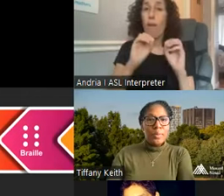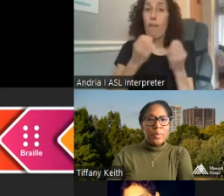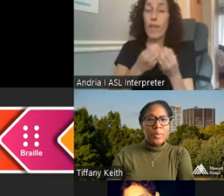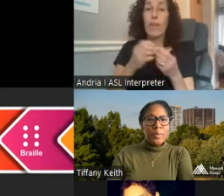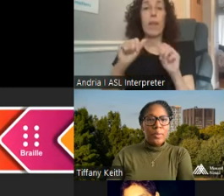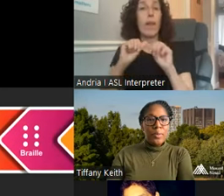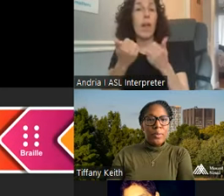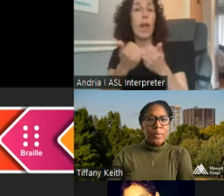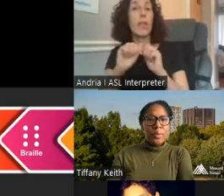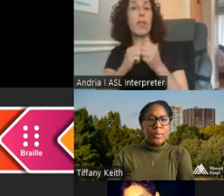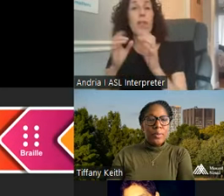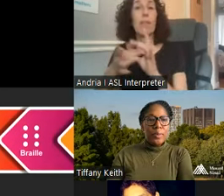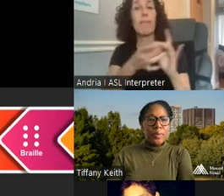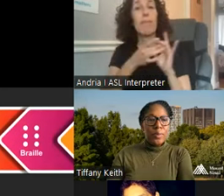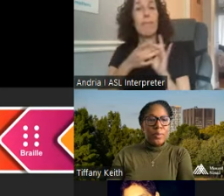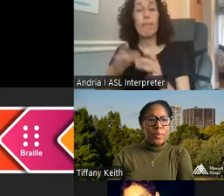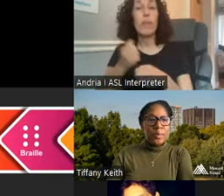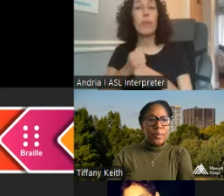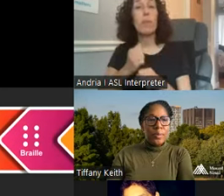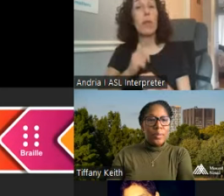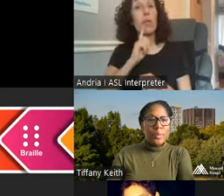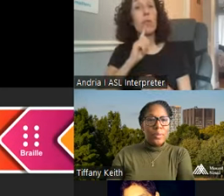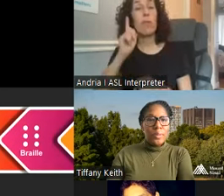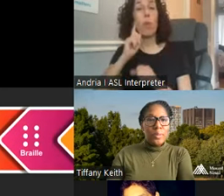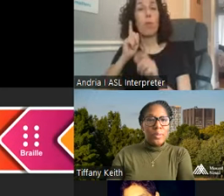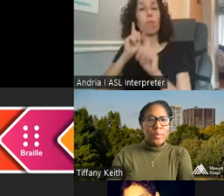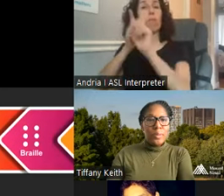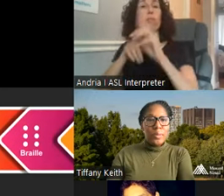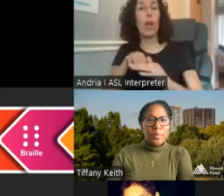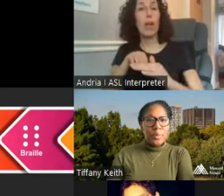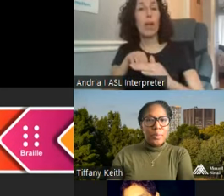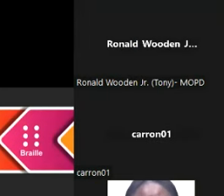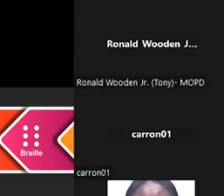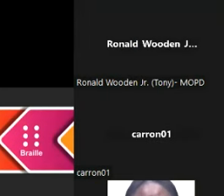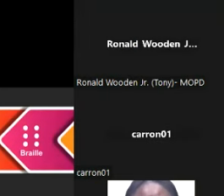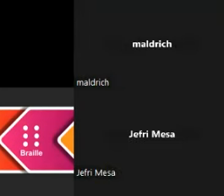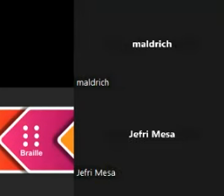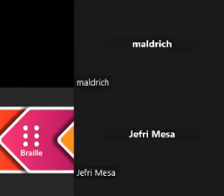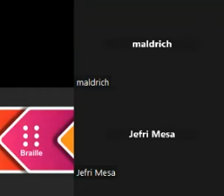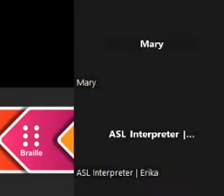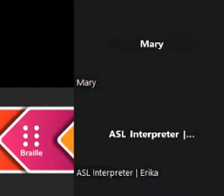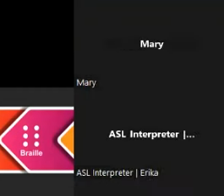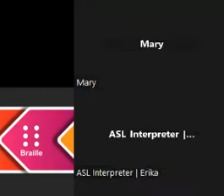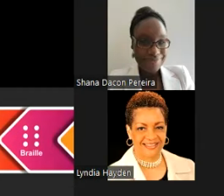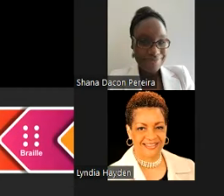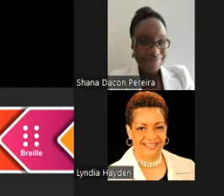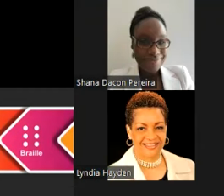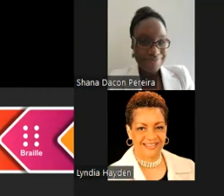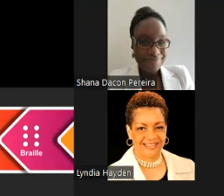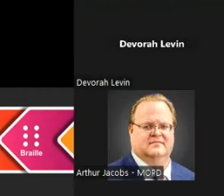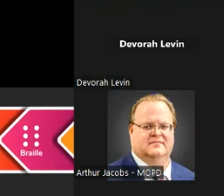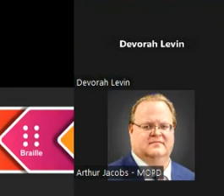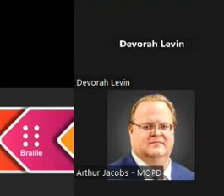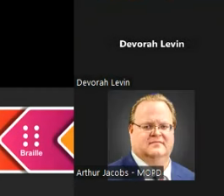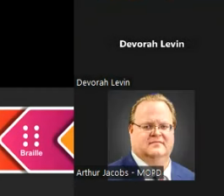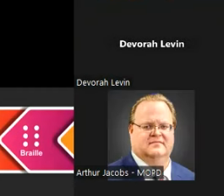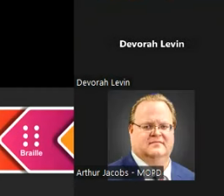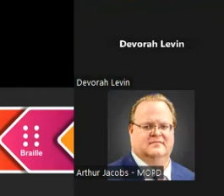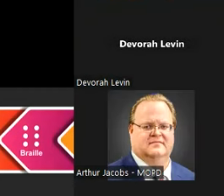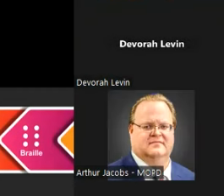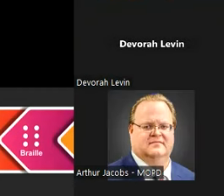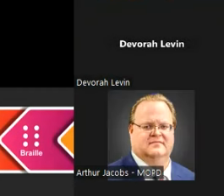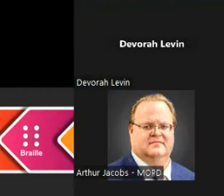and usable by those with disabilities. This is our contact info, social media. We will be sharing this slide deck, so there's no